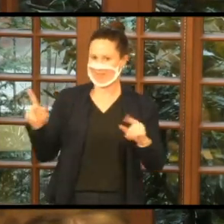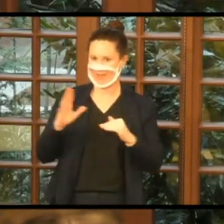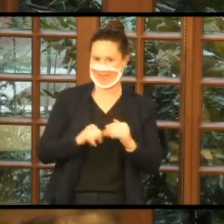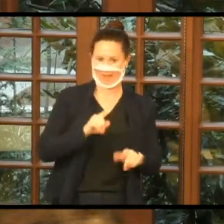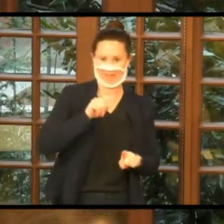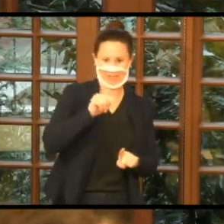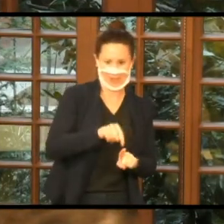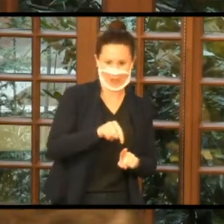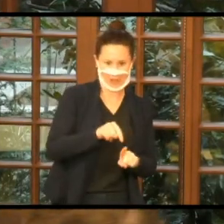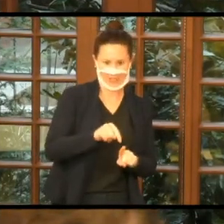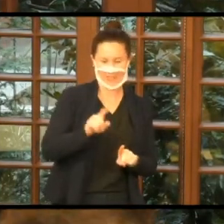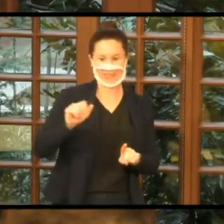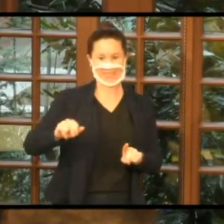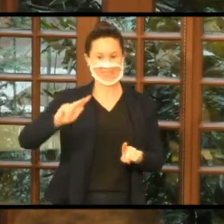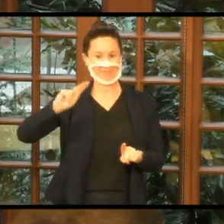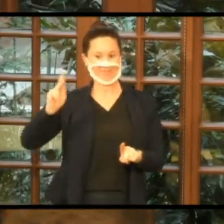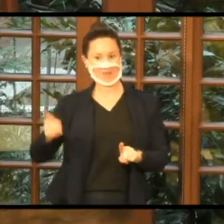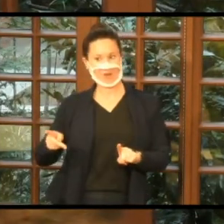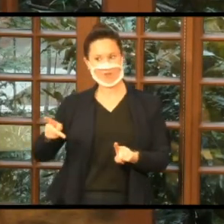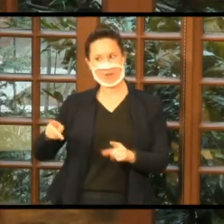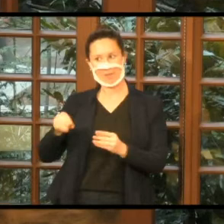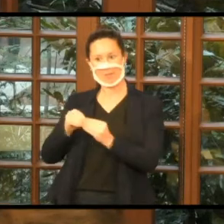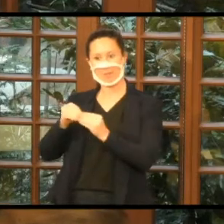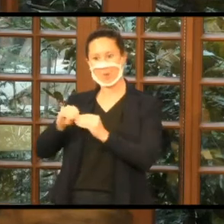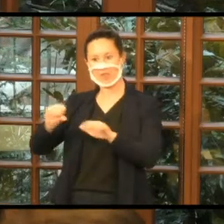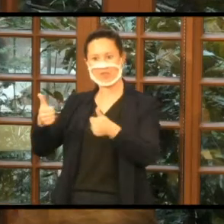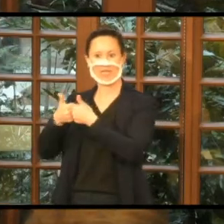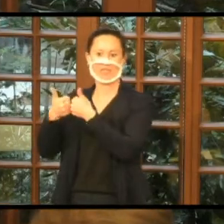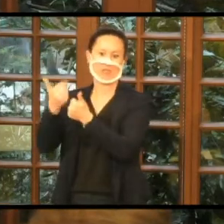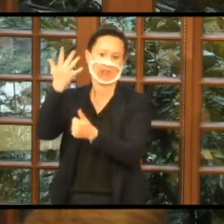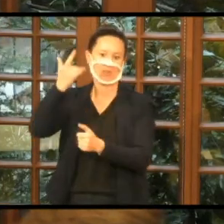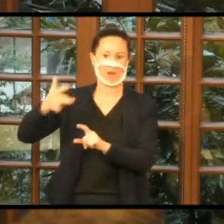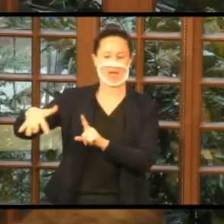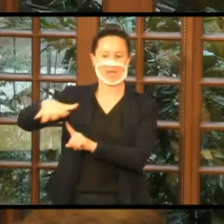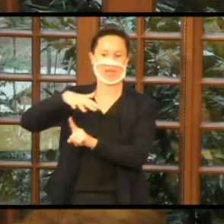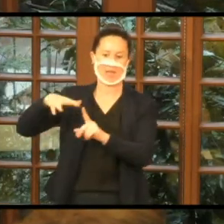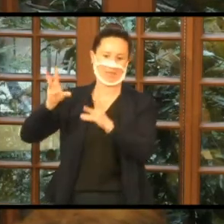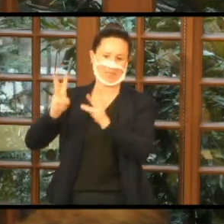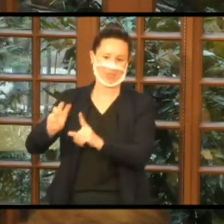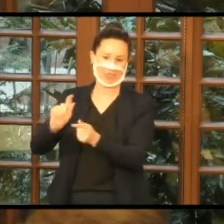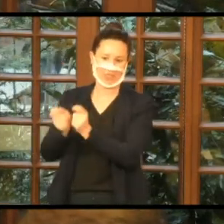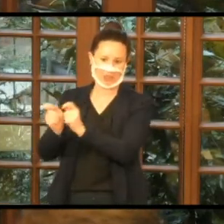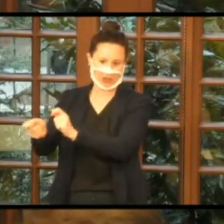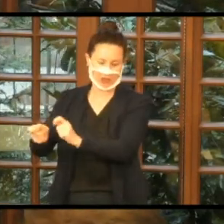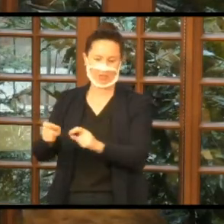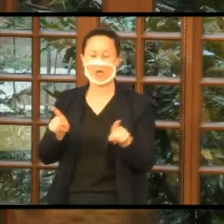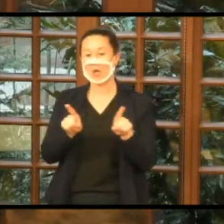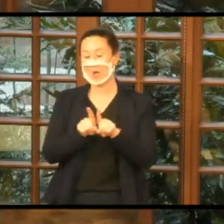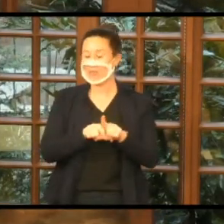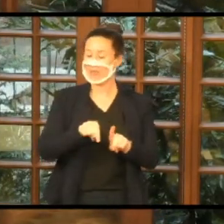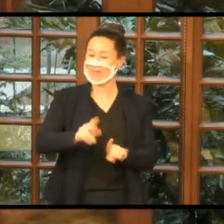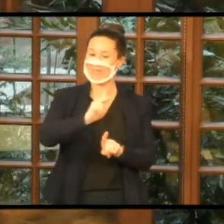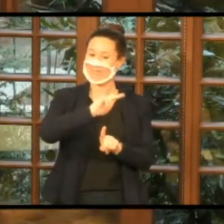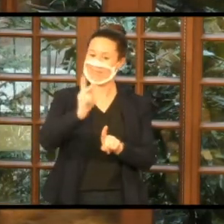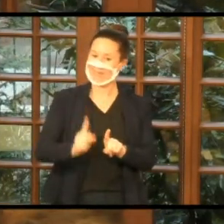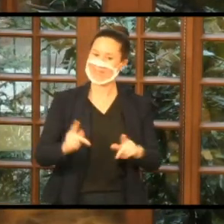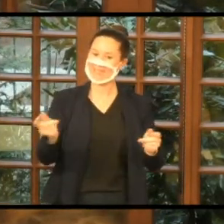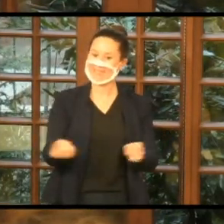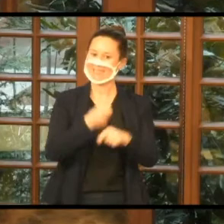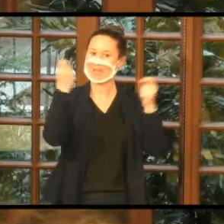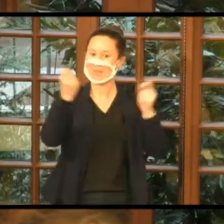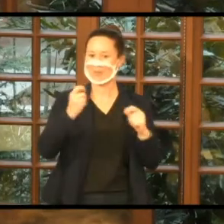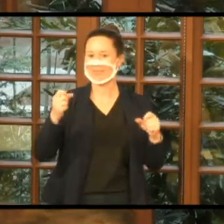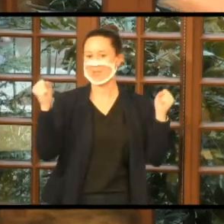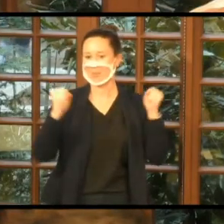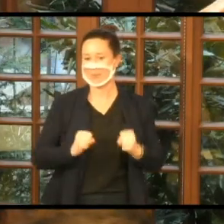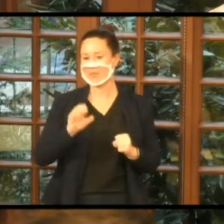It's facing greater and greater challenges from climate change. And it's also a Philadelphia that celebrates the winter solstice